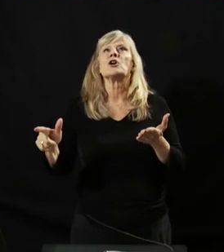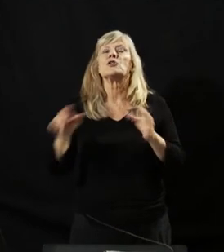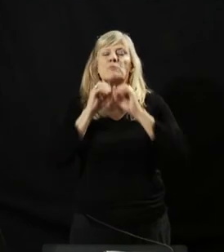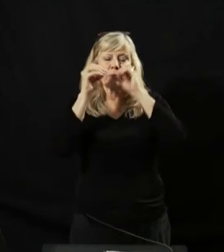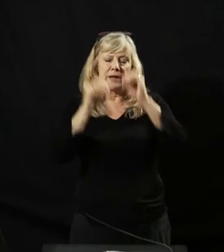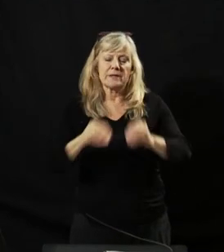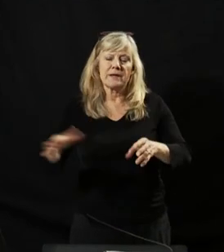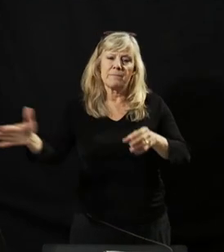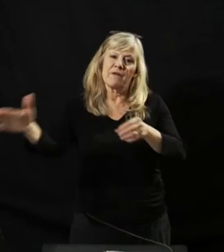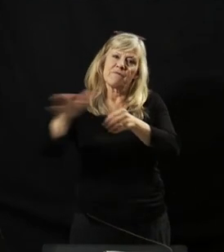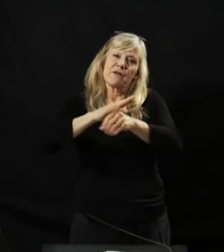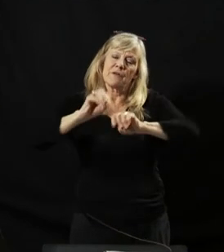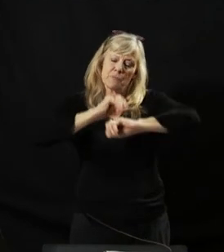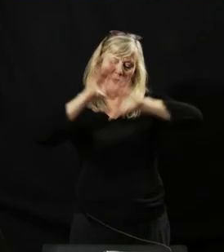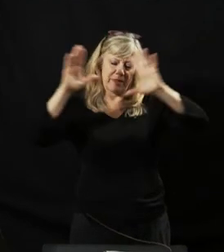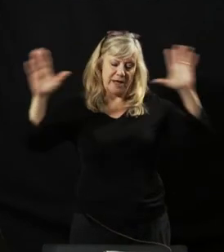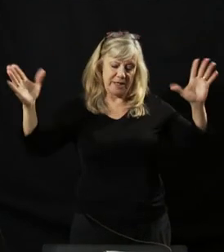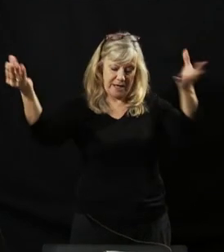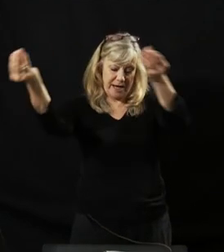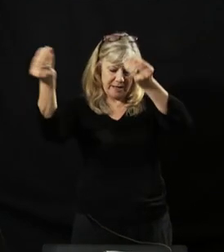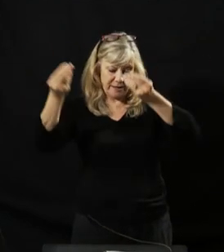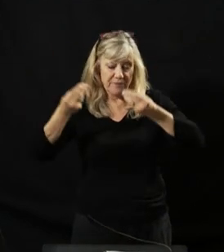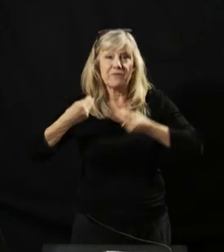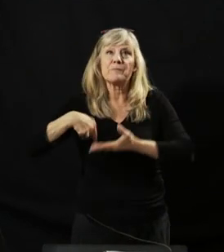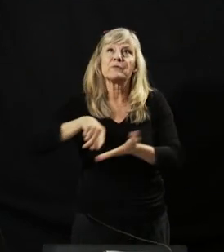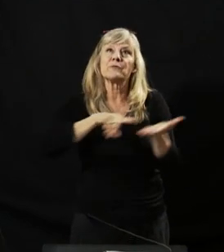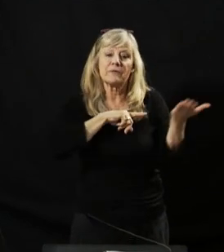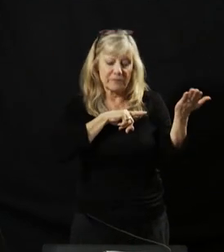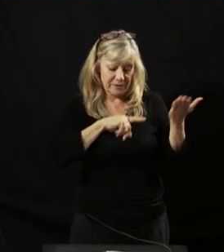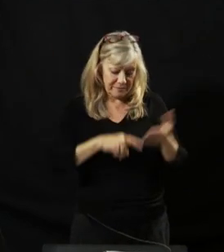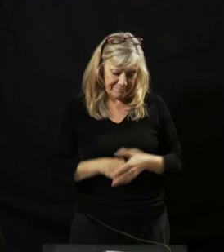them, and bestow them upon us.